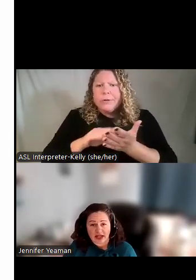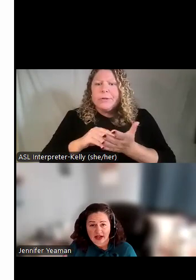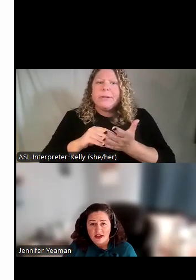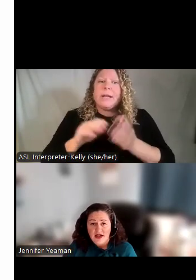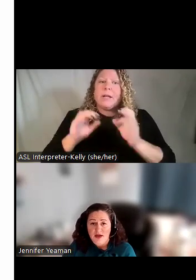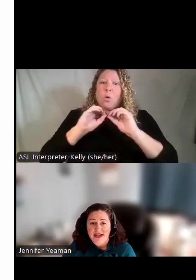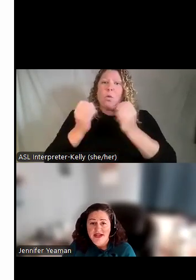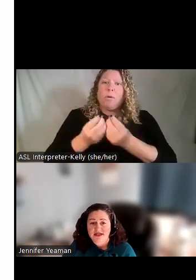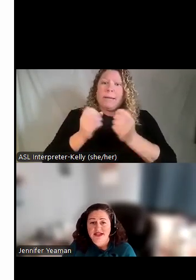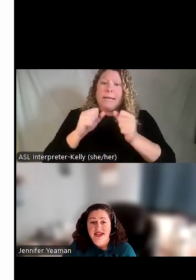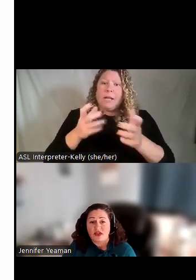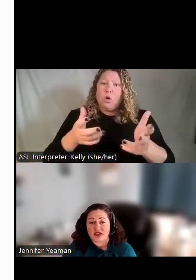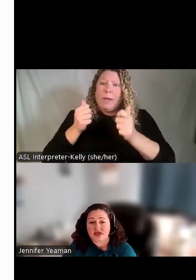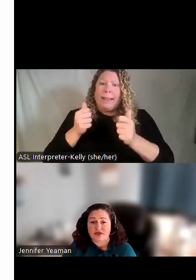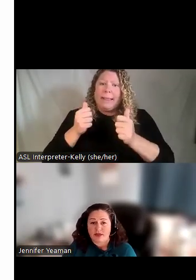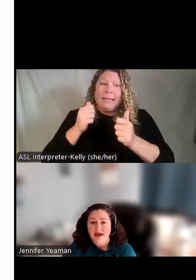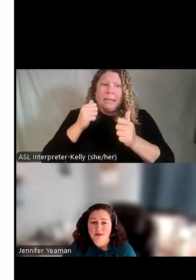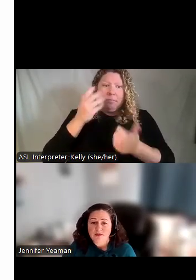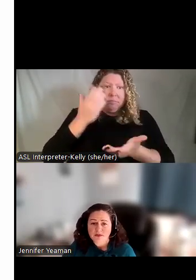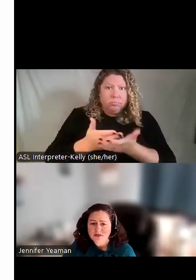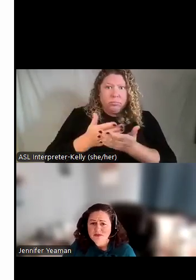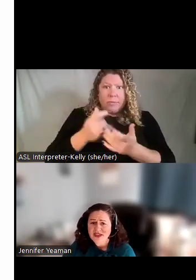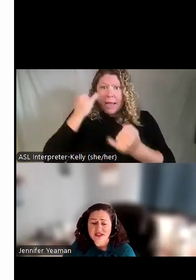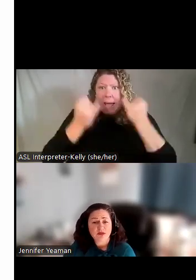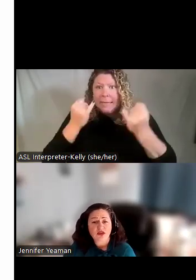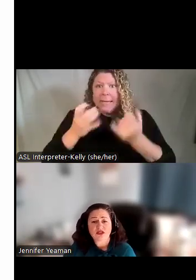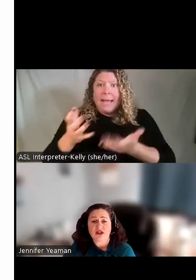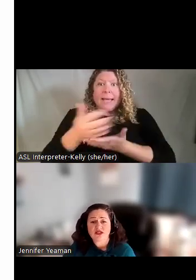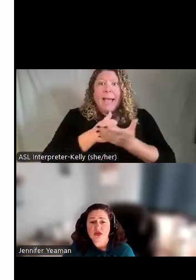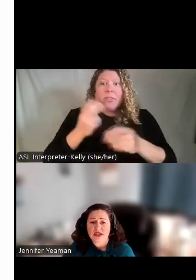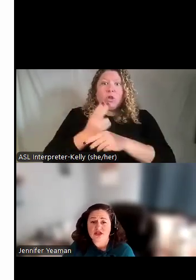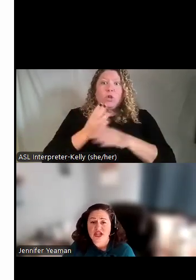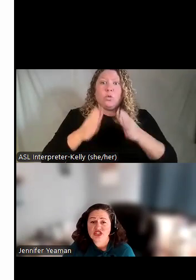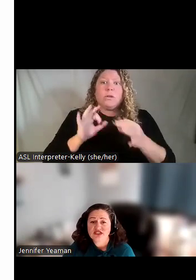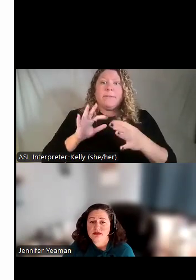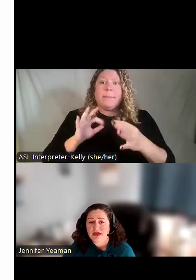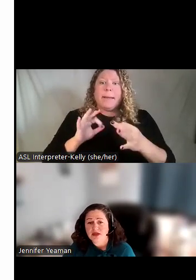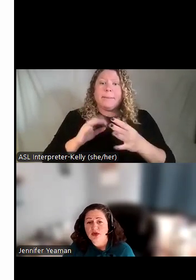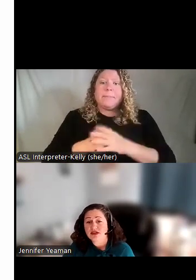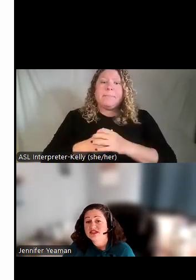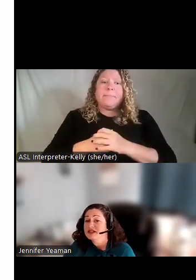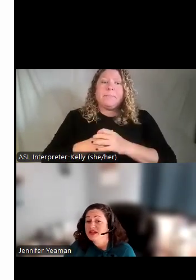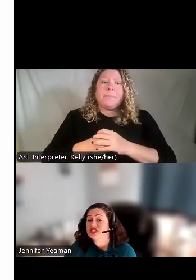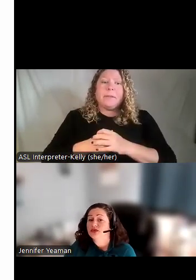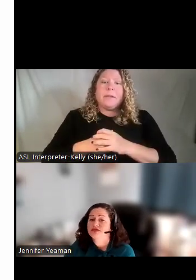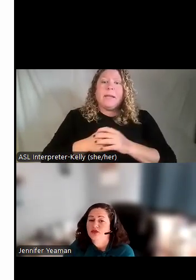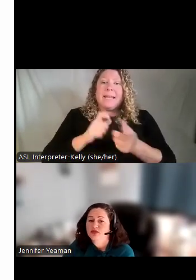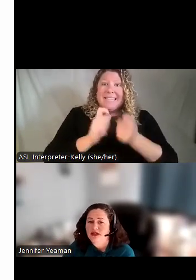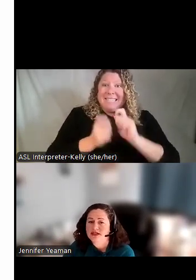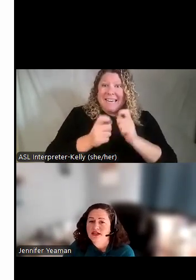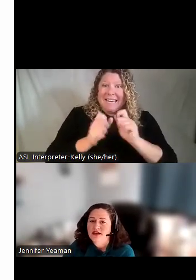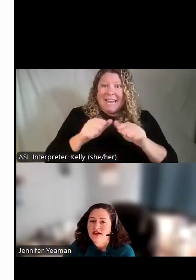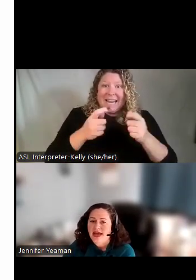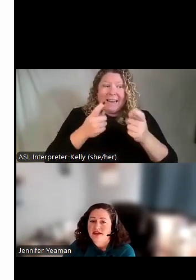quickly validate ideas and gather user feedback. These models also allow changes to be made prior to committing to a